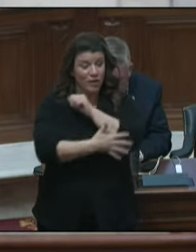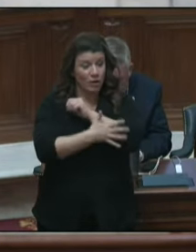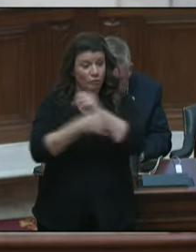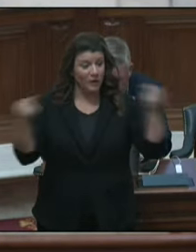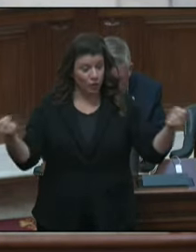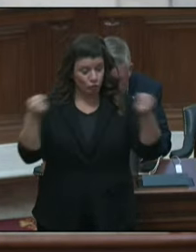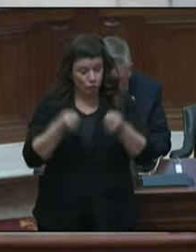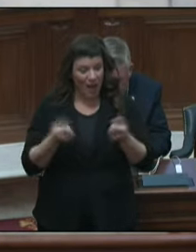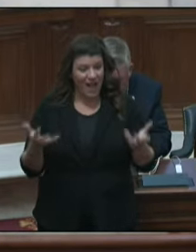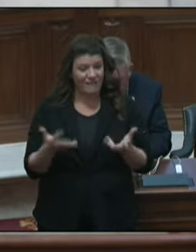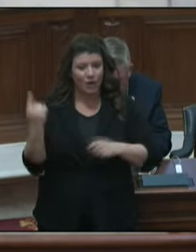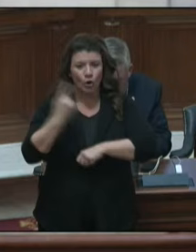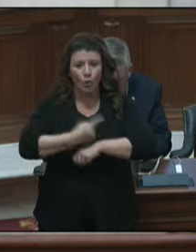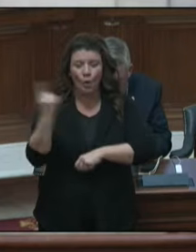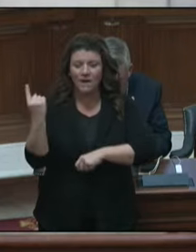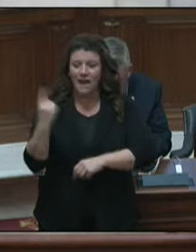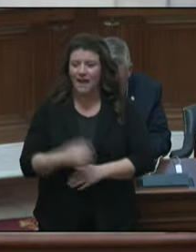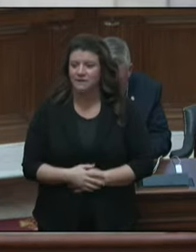day.